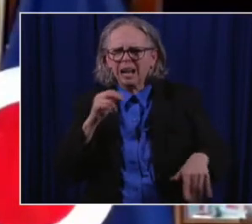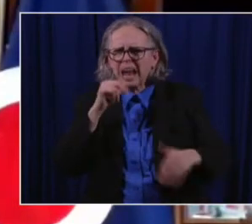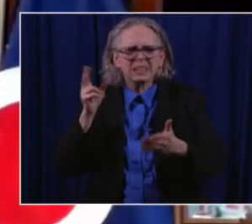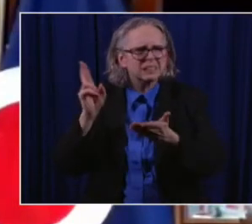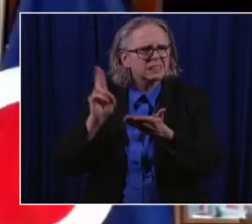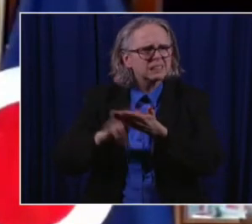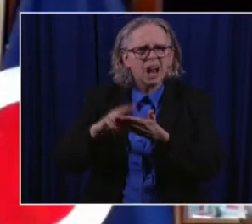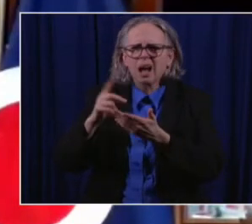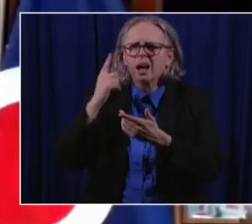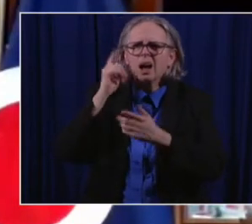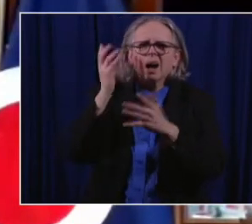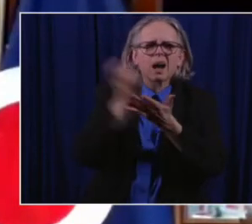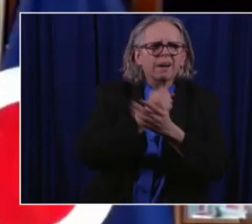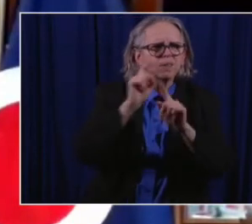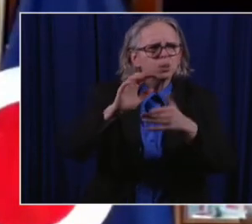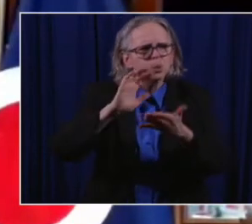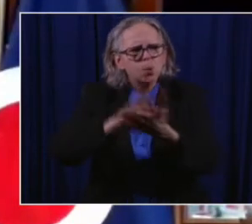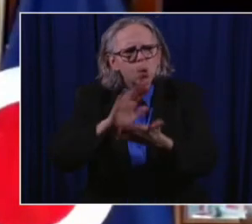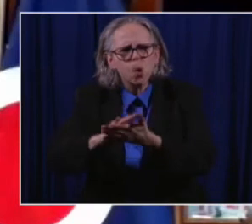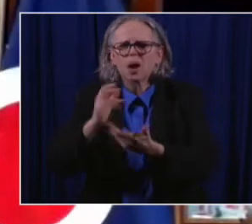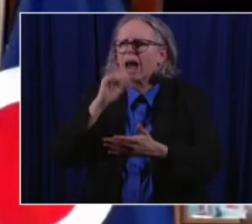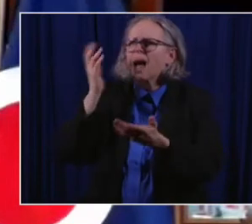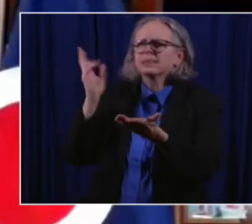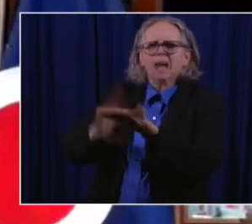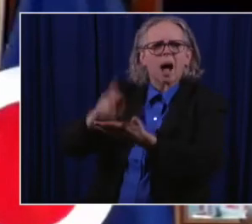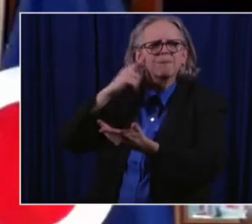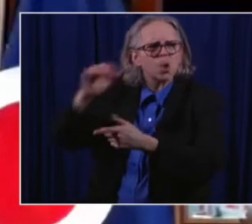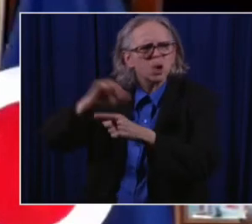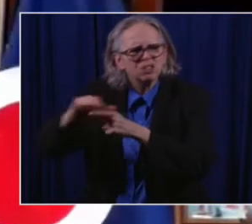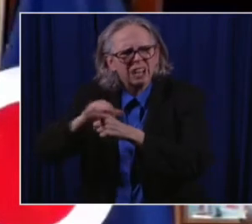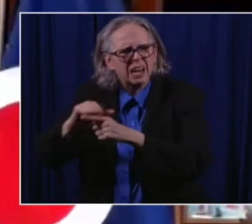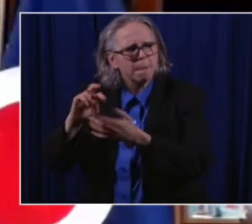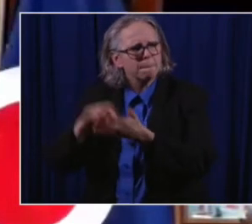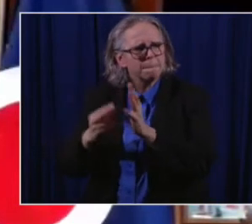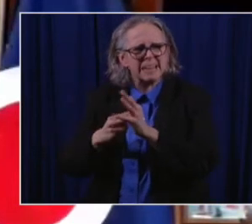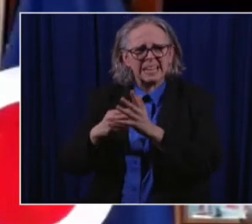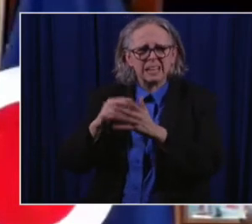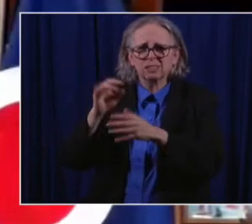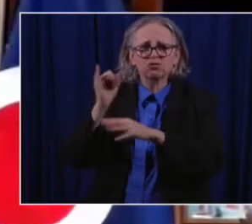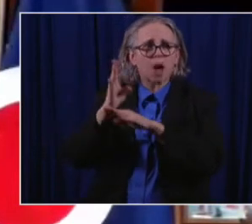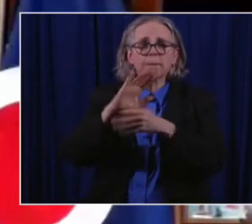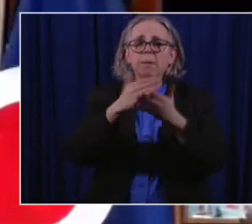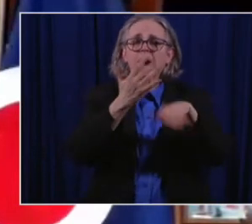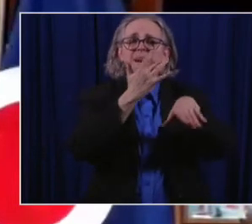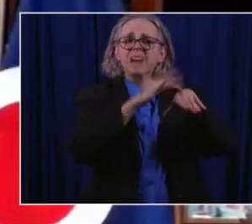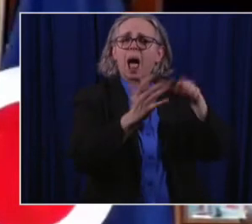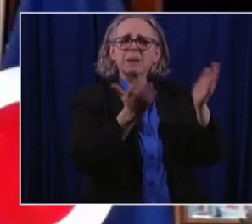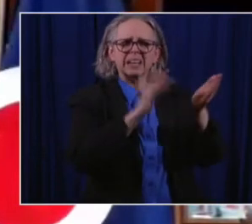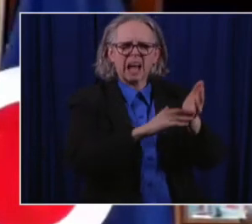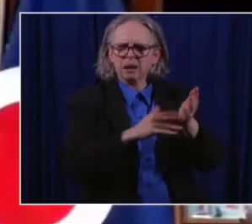programs, which means that as the jobs come back, that many people are not going to be prepared for this.